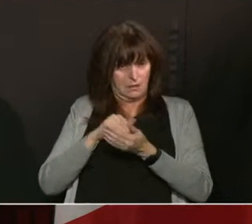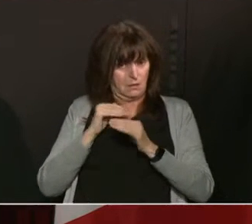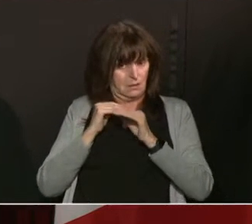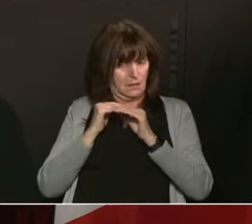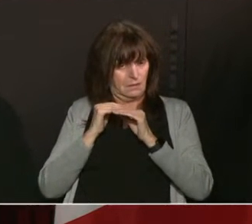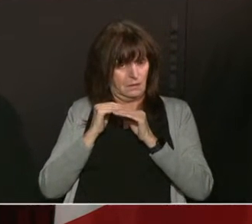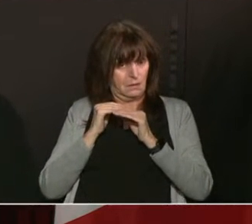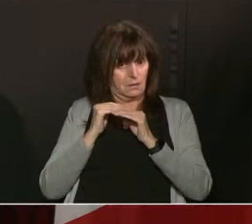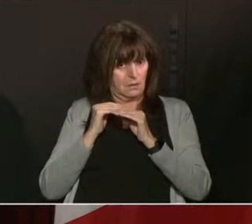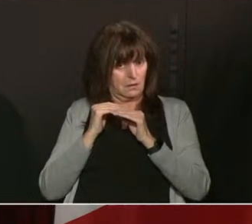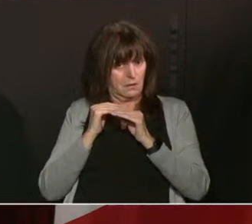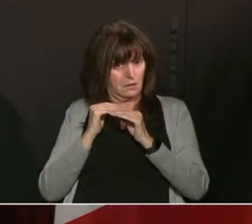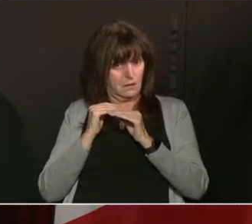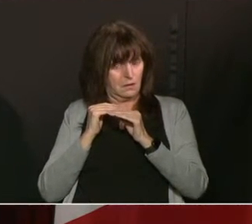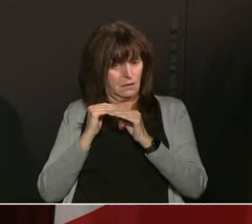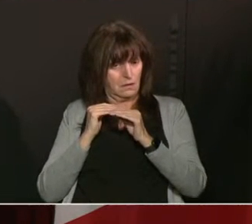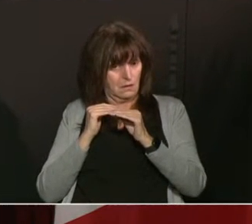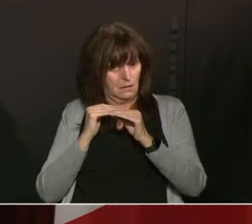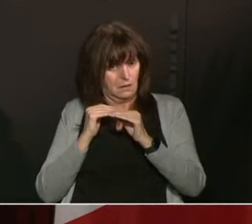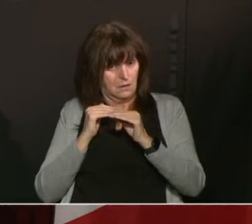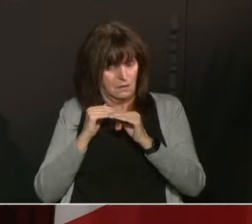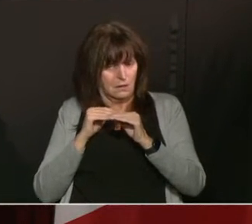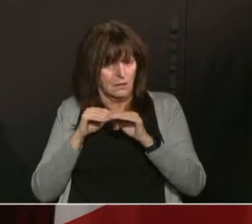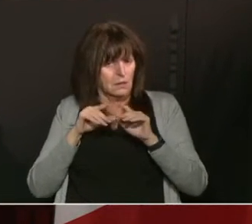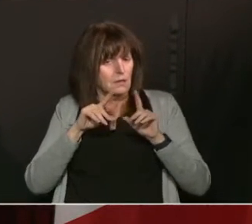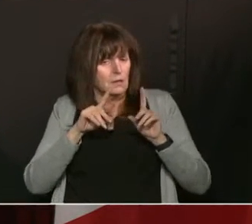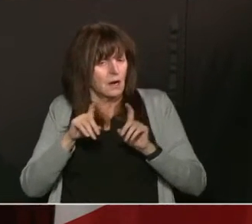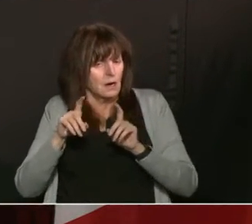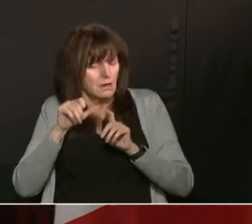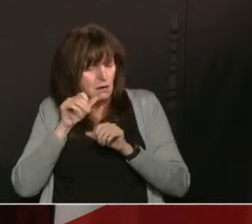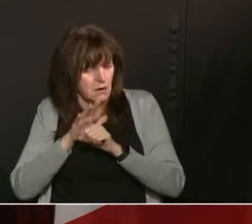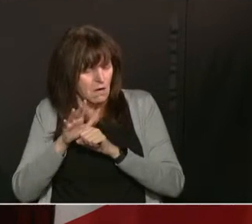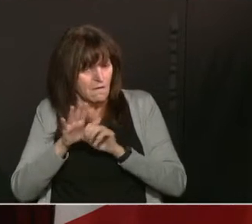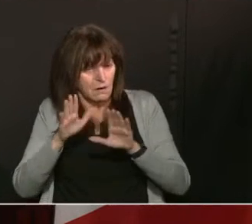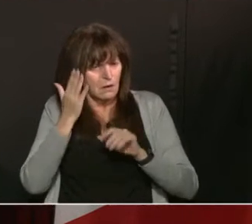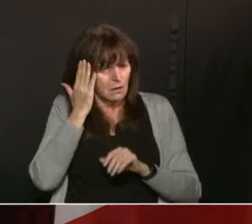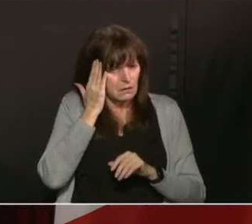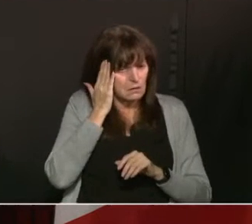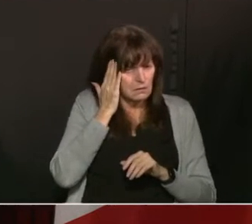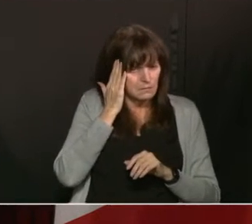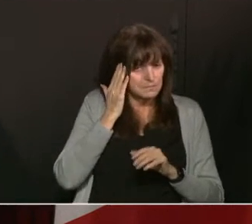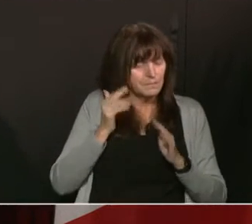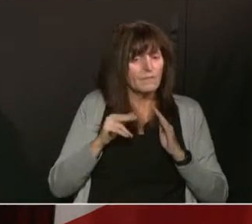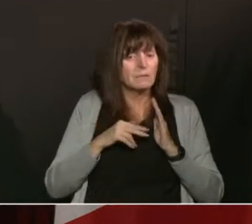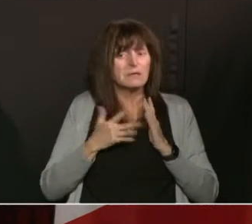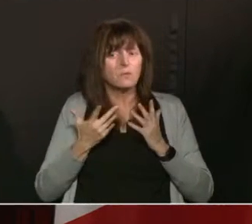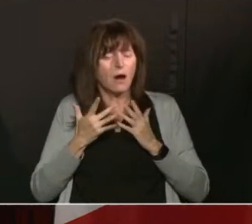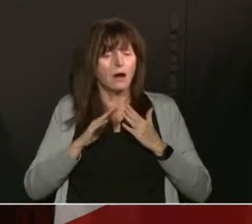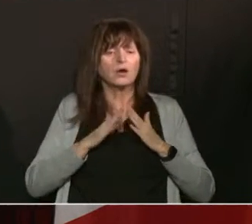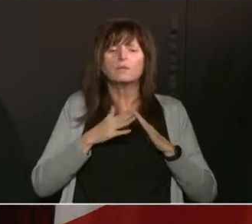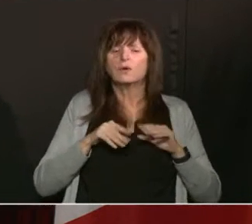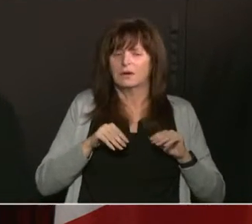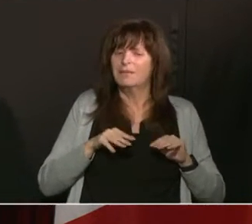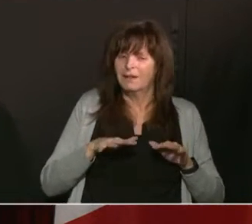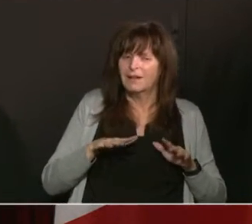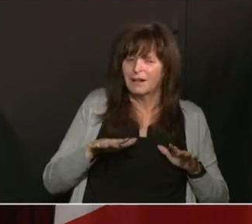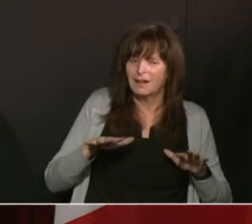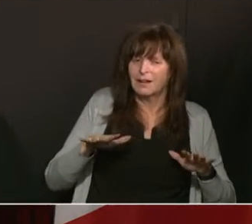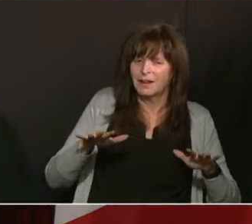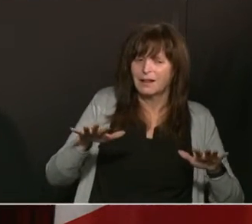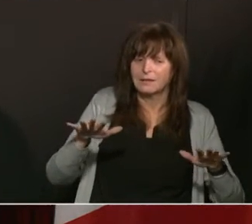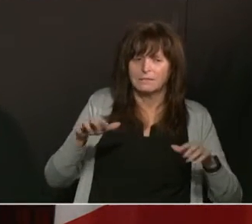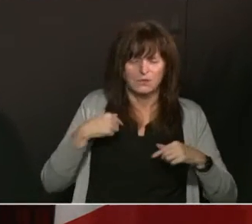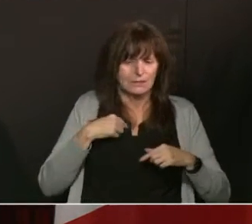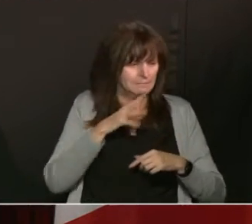testing, and so that's a clear signal that's spreading into the community, and there's ongoing transmission that we're just not detecting. So